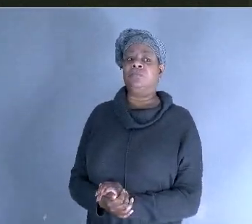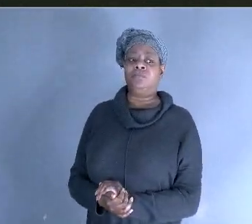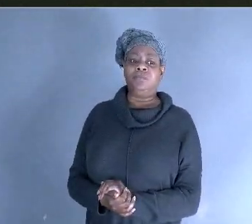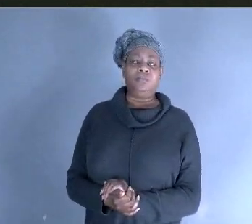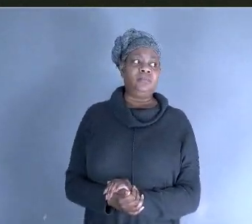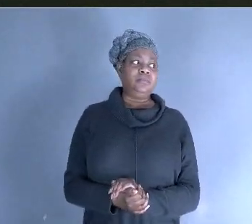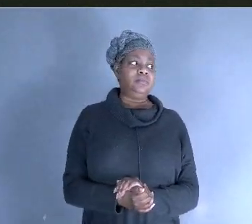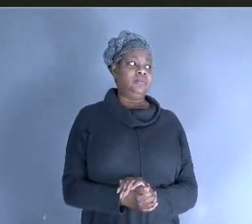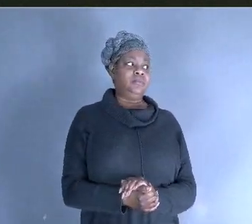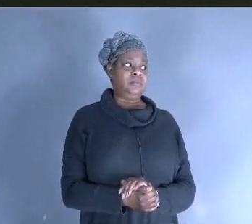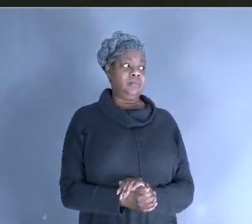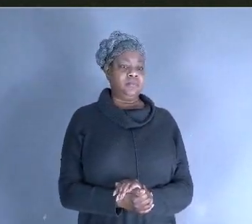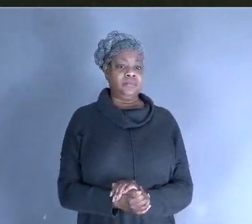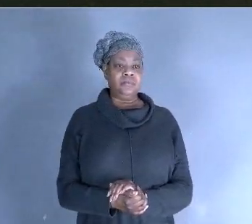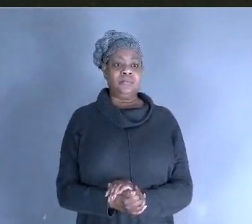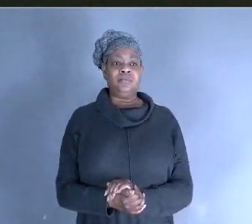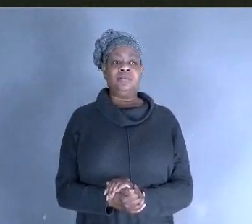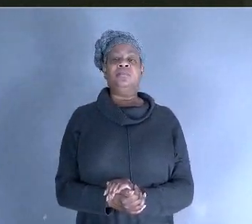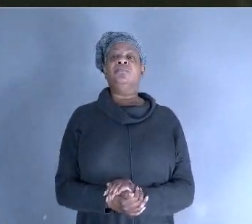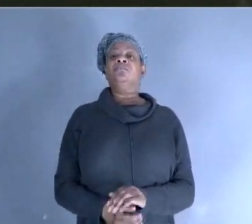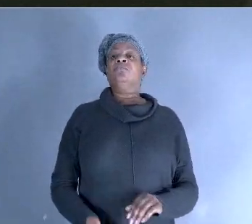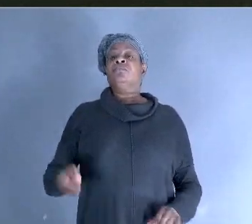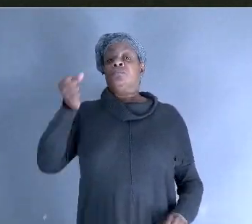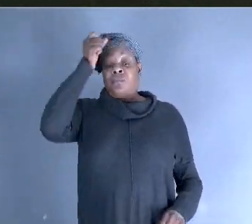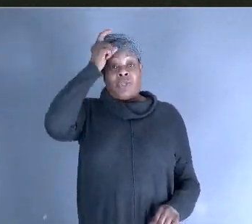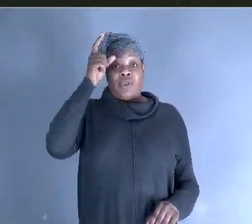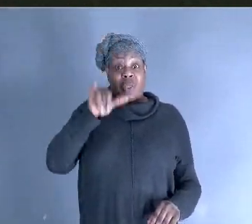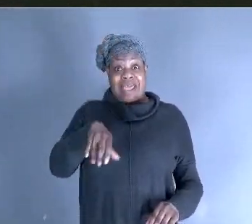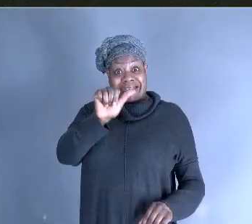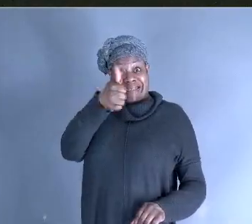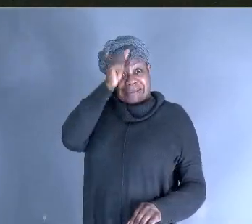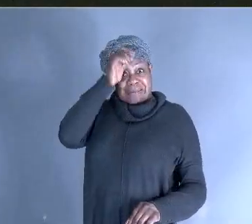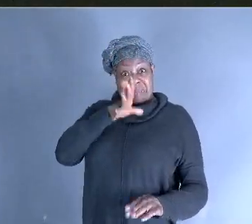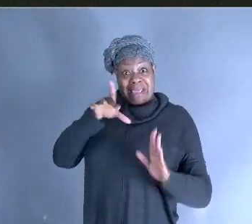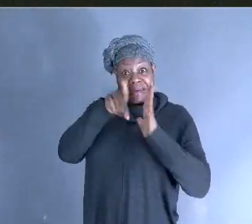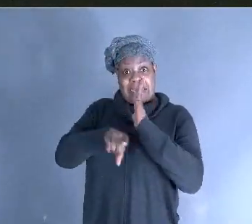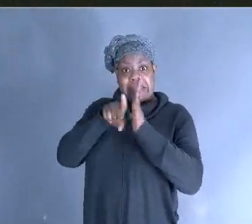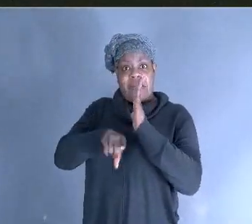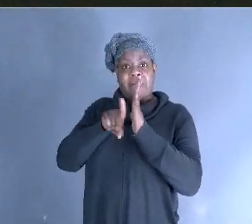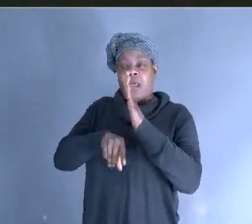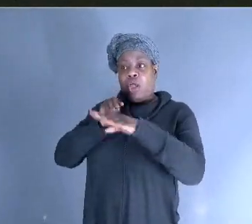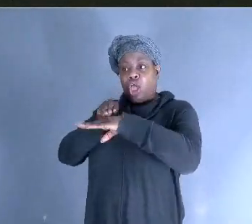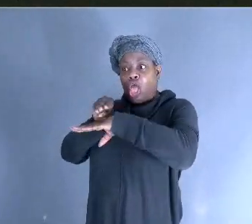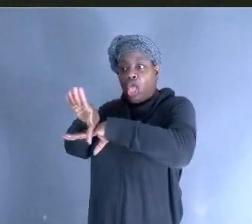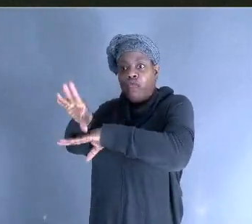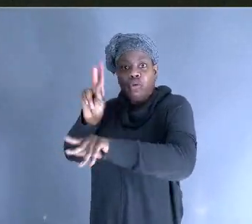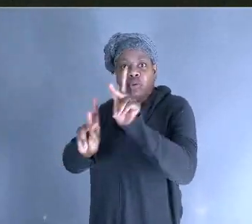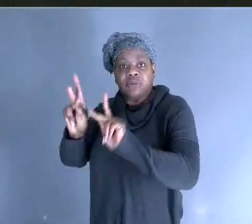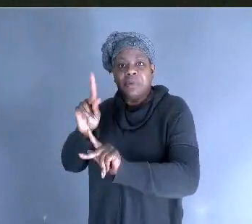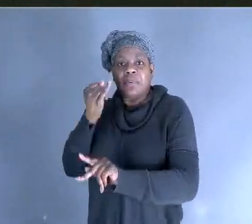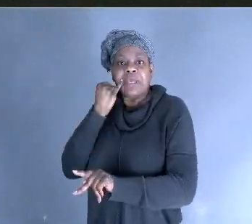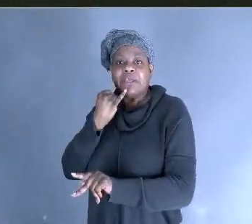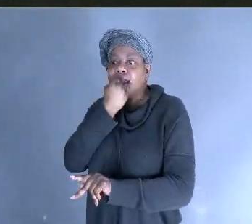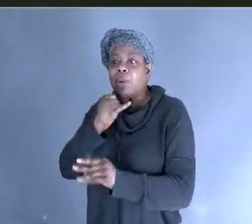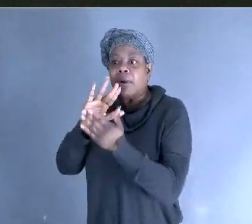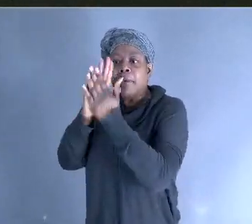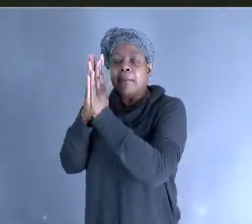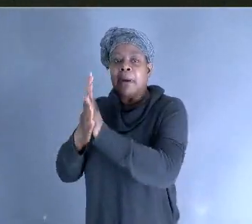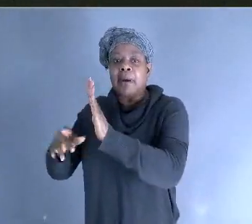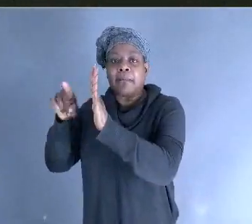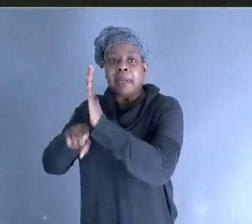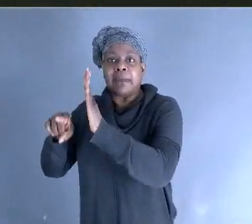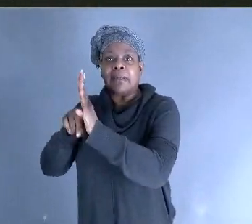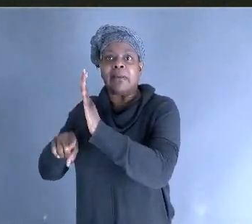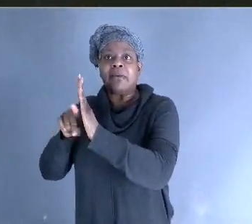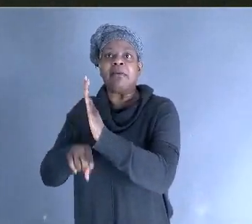They spread among the Israelites a bad report about the land that they had explored. They said the land we explored devours those living in it. And